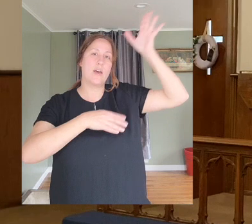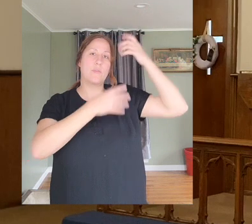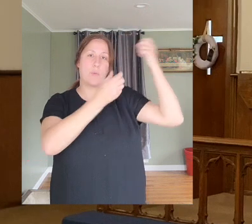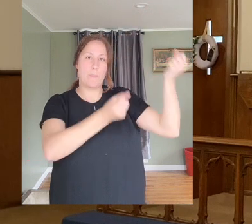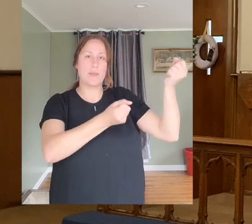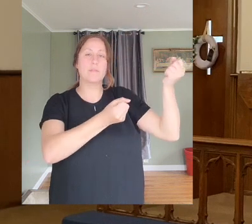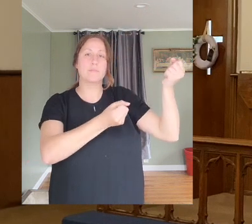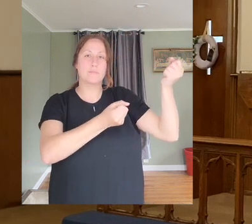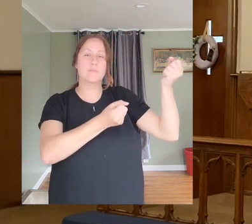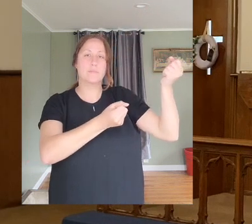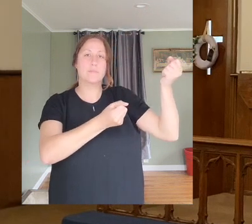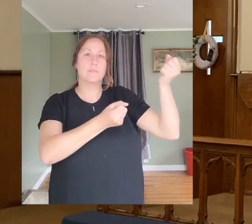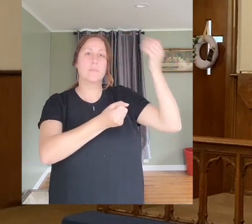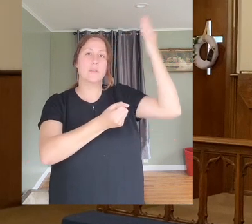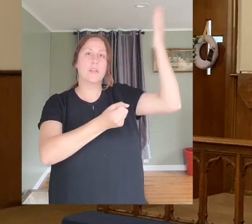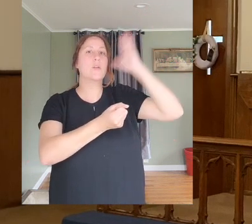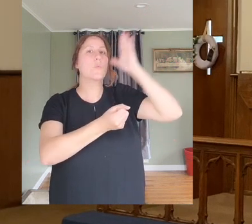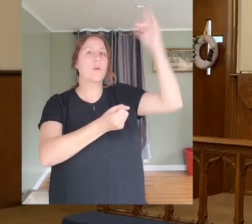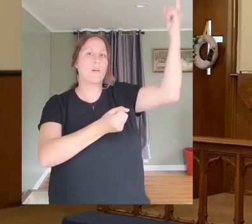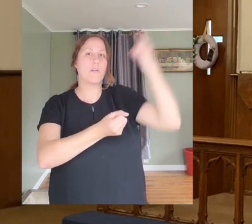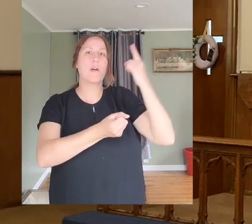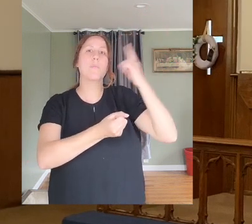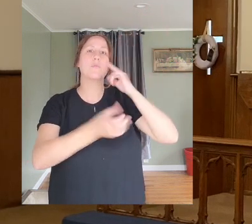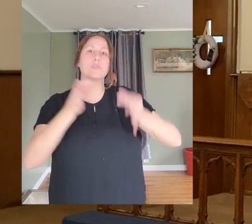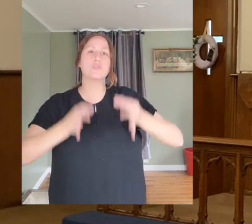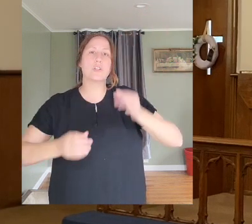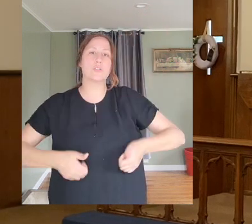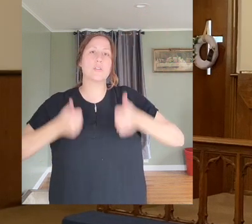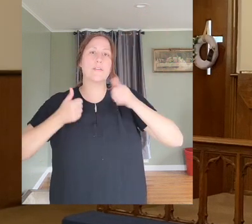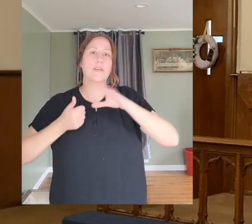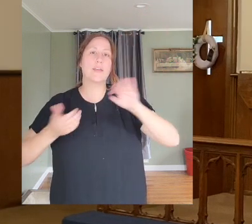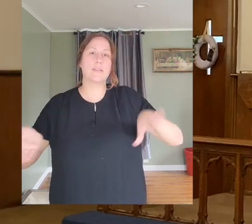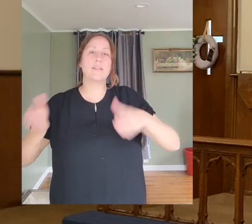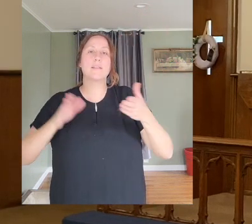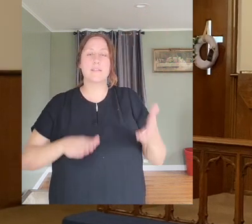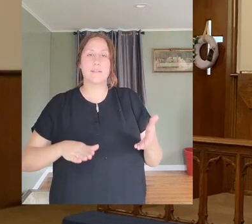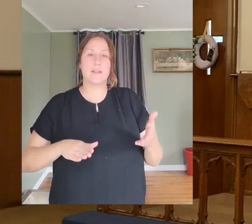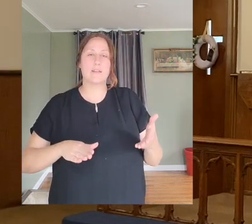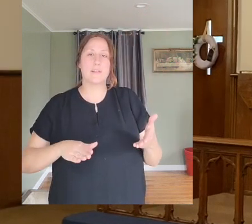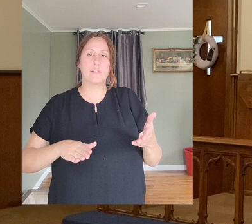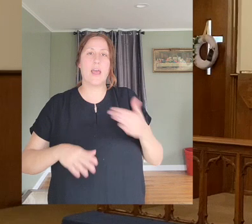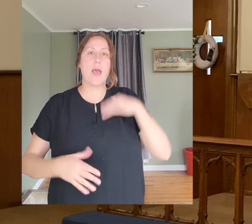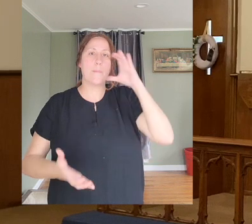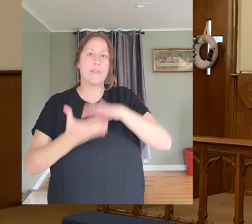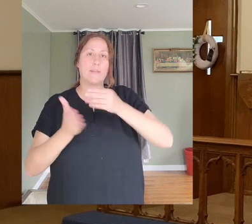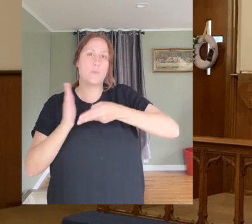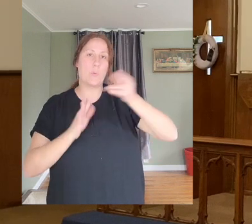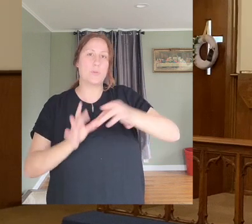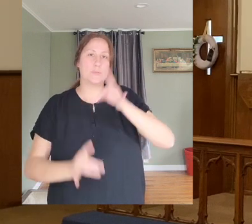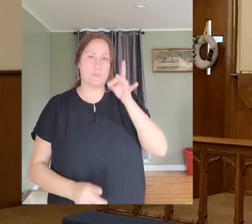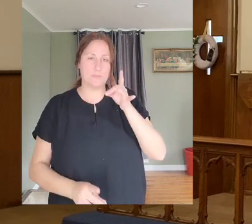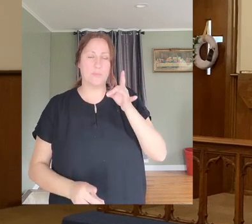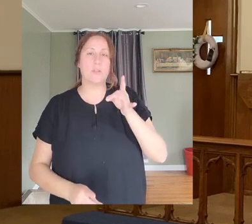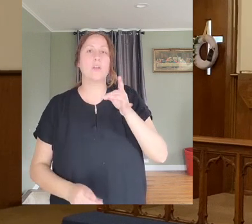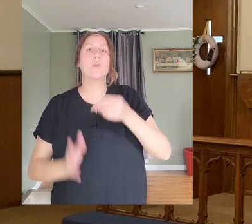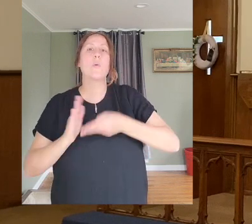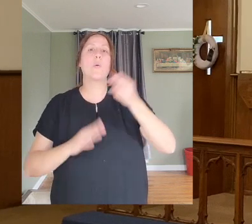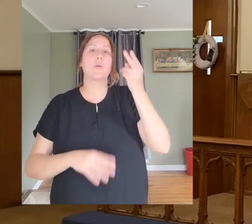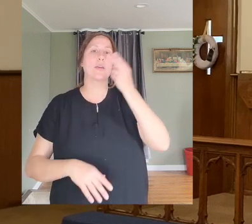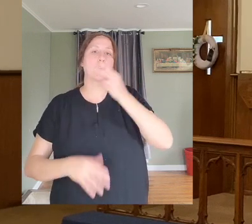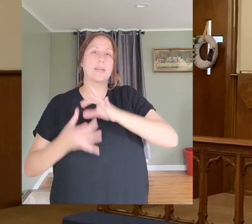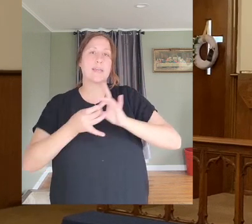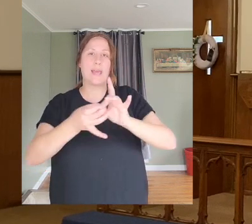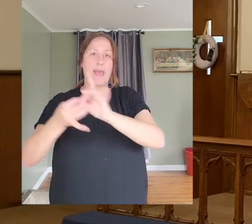Father Almighty. From thence he shall come to judge the living and the dead. I believe in the Holy Spirit, the Holy